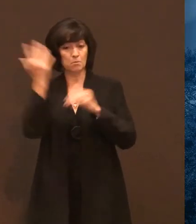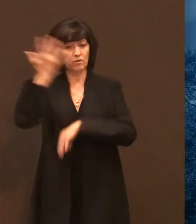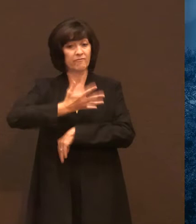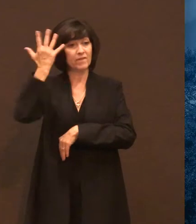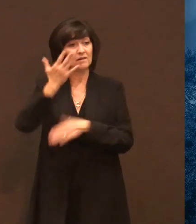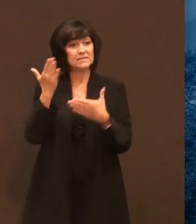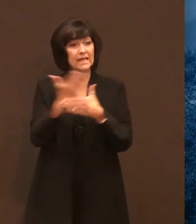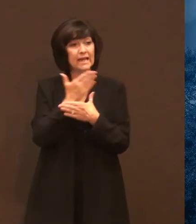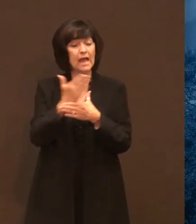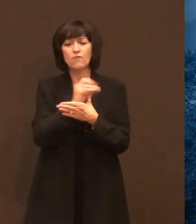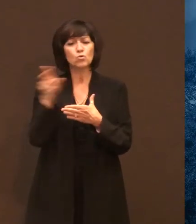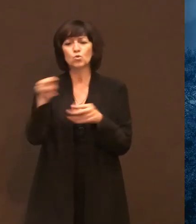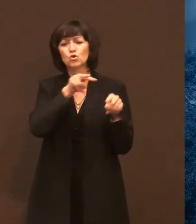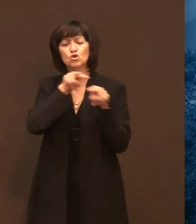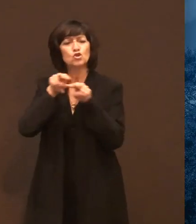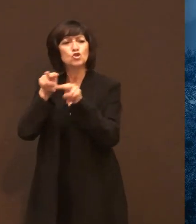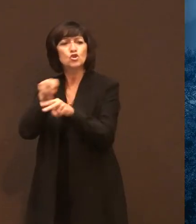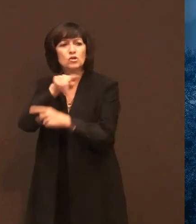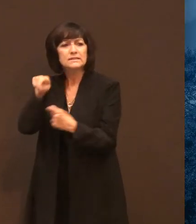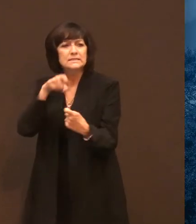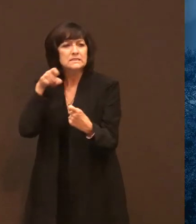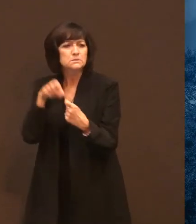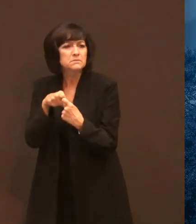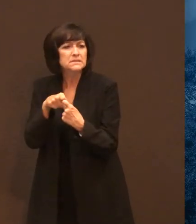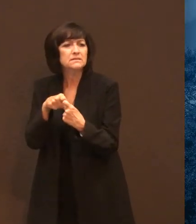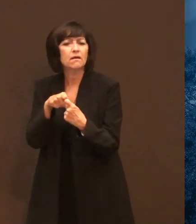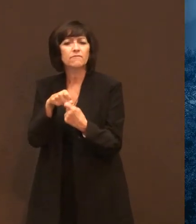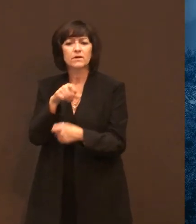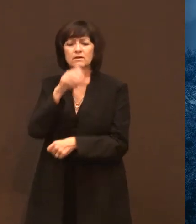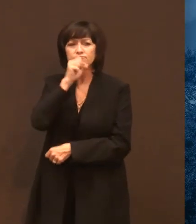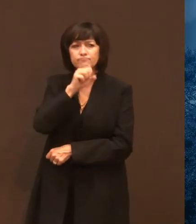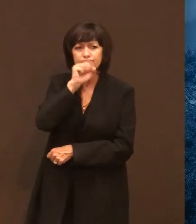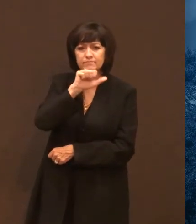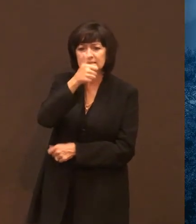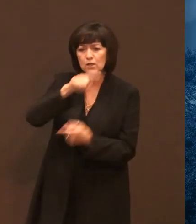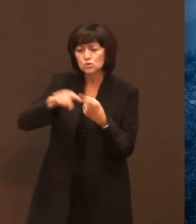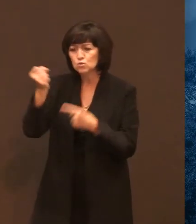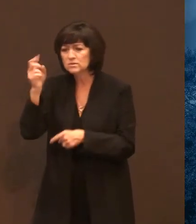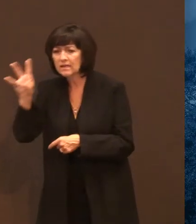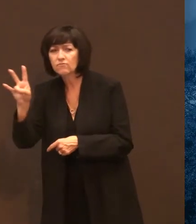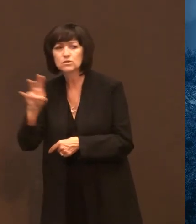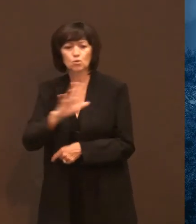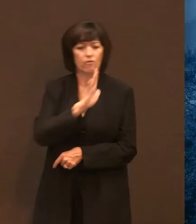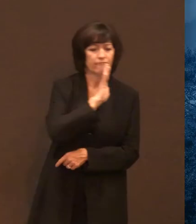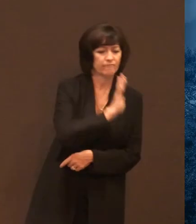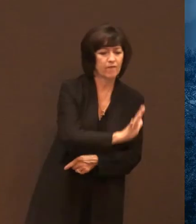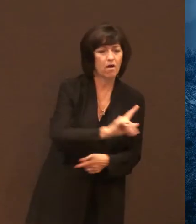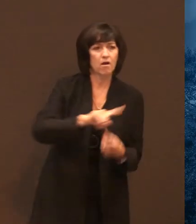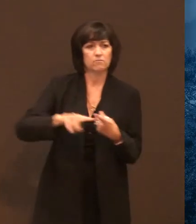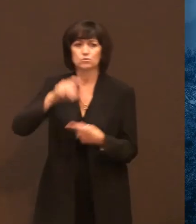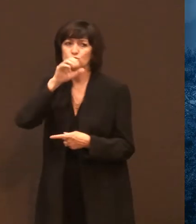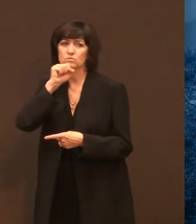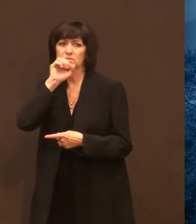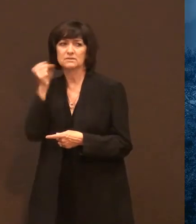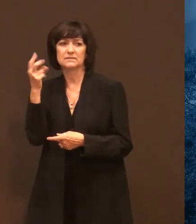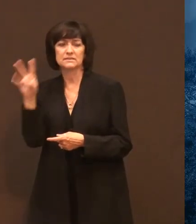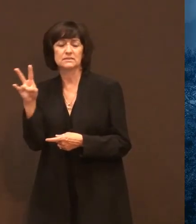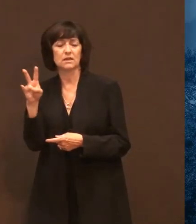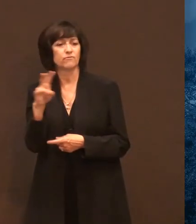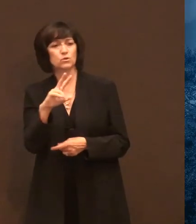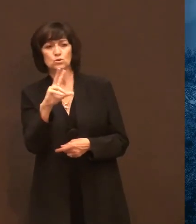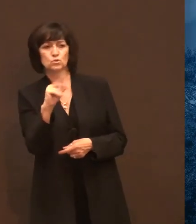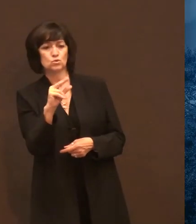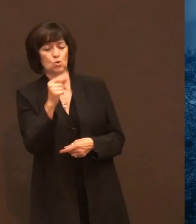to demographics in terms of, again, that 10 to 17 or 5 to 17-year-old school age range? No, it's looking at it's looking